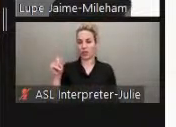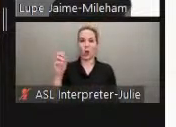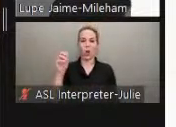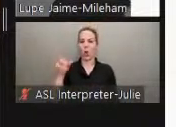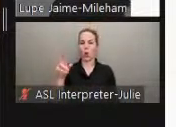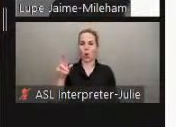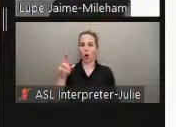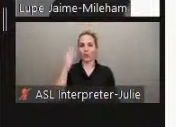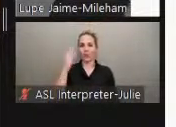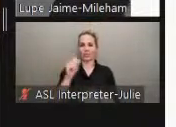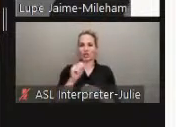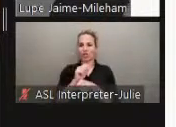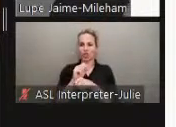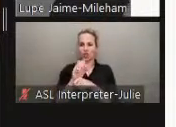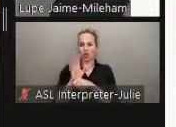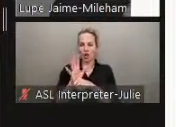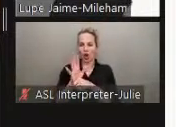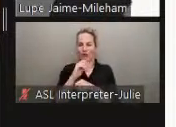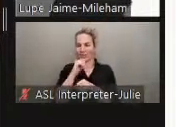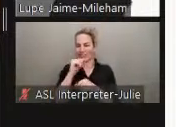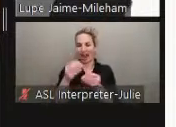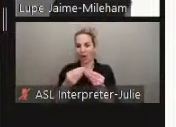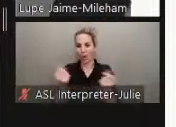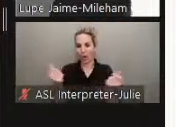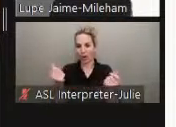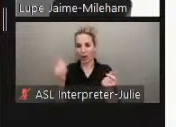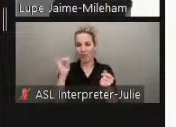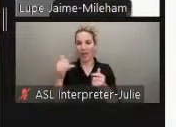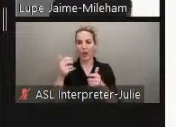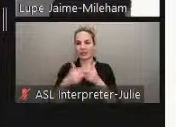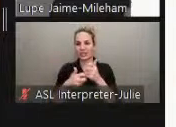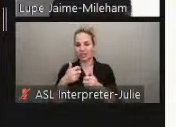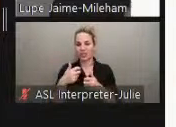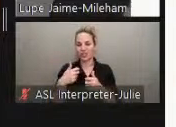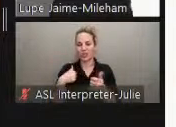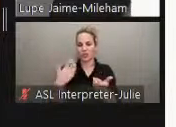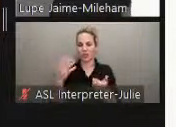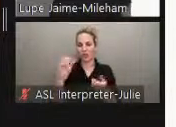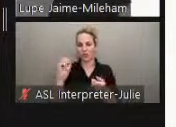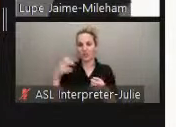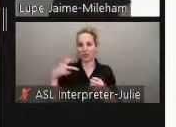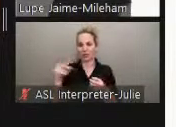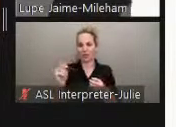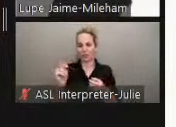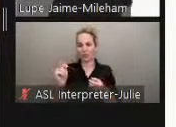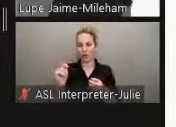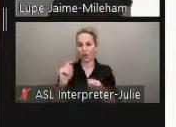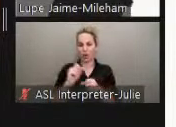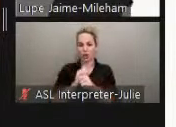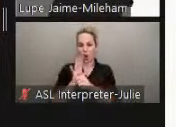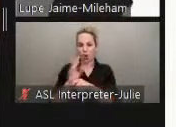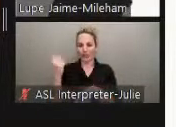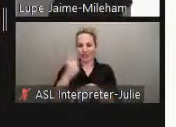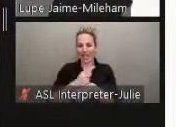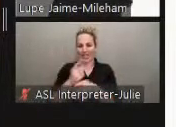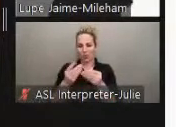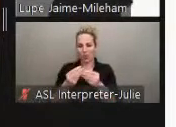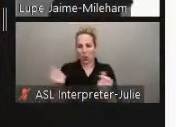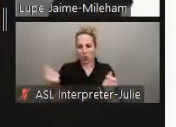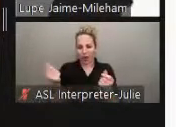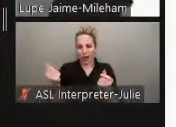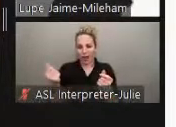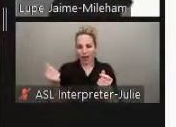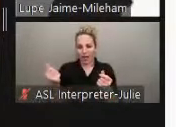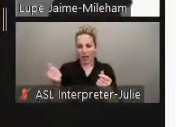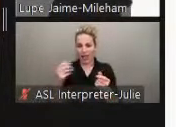Or, because I mean, COVID's not going away, or that, because that was the issue that I ran into in September. COVID days went away,